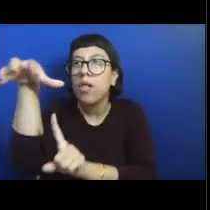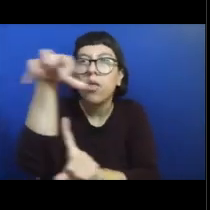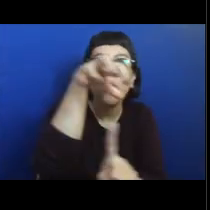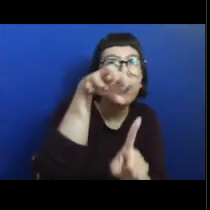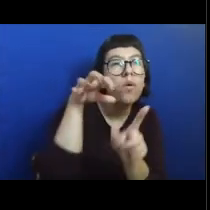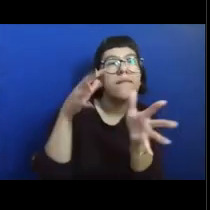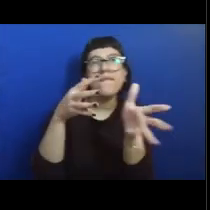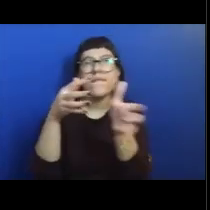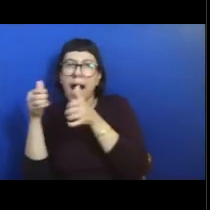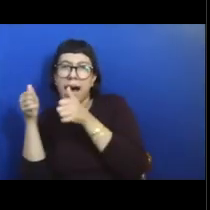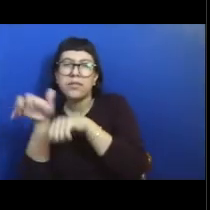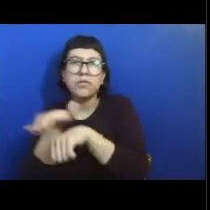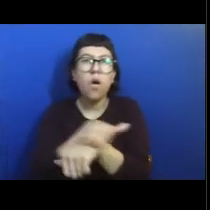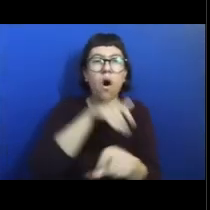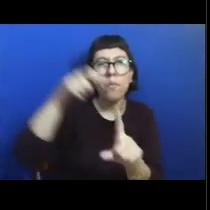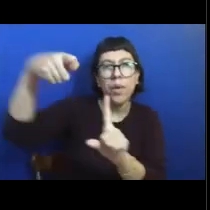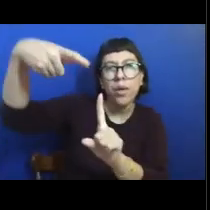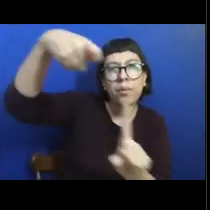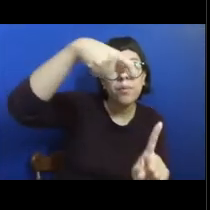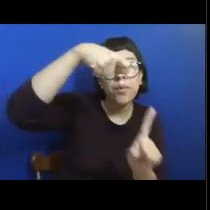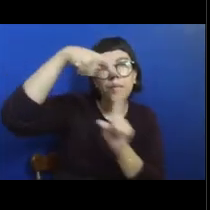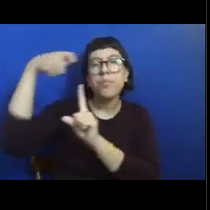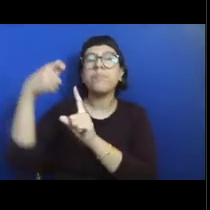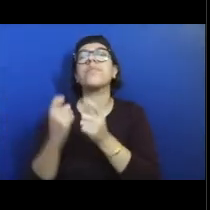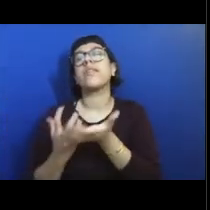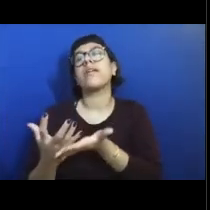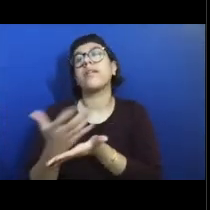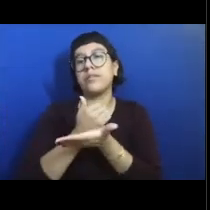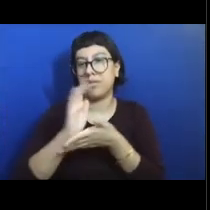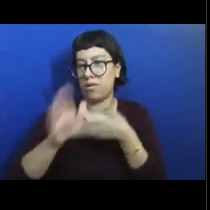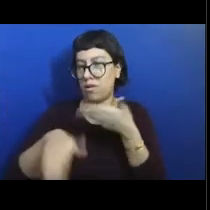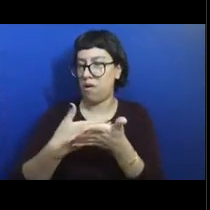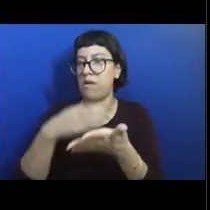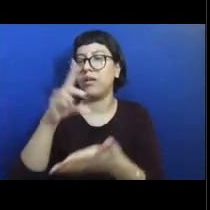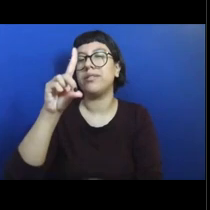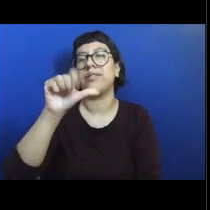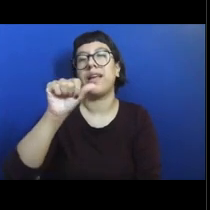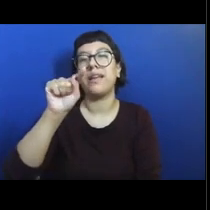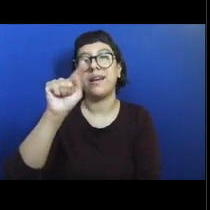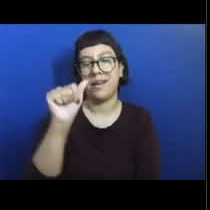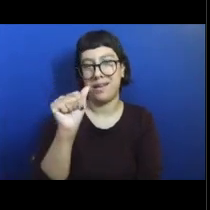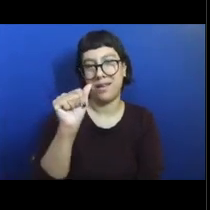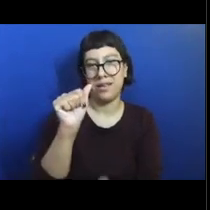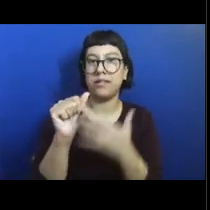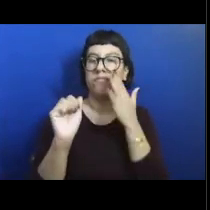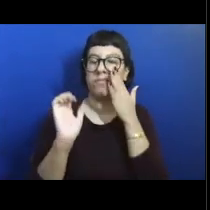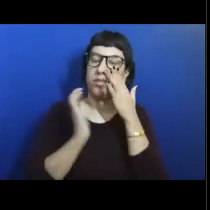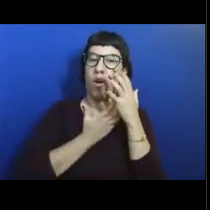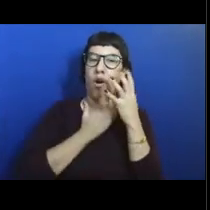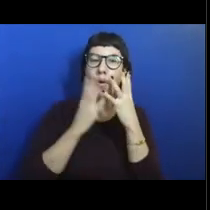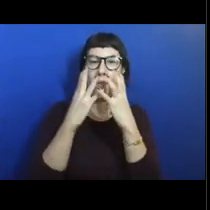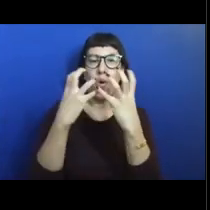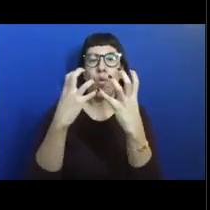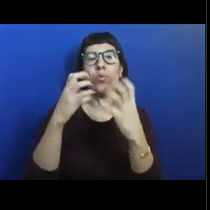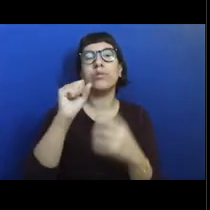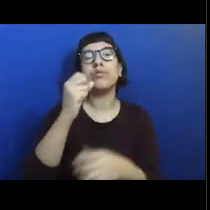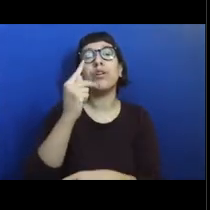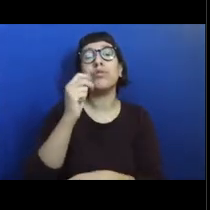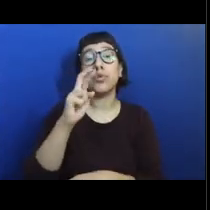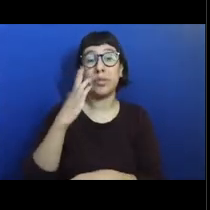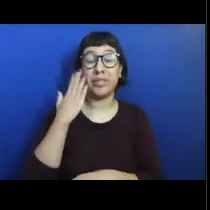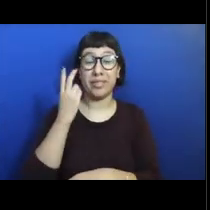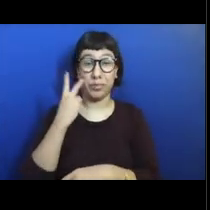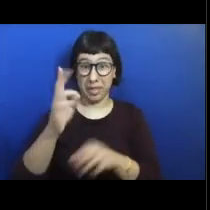it's moving, and we're getting all the data from it. And so we do all that in our balloon shelter. And the door is so big here, you see the big